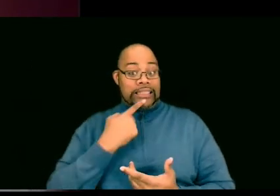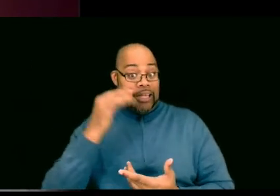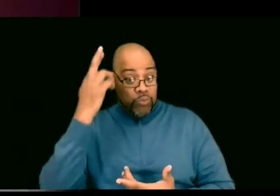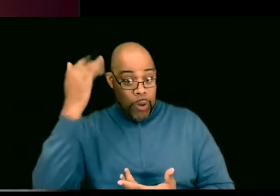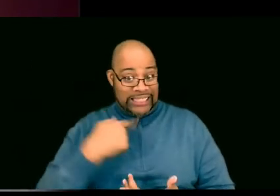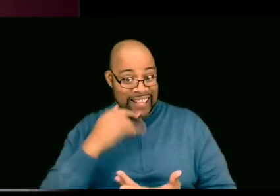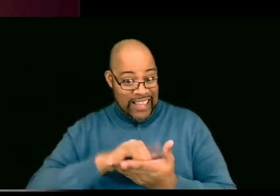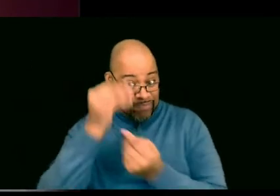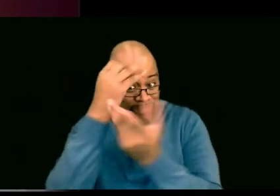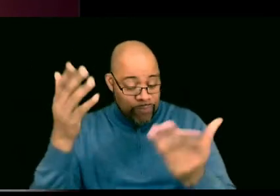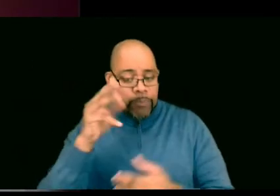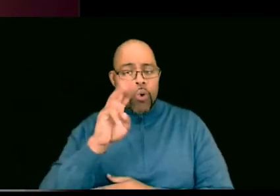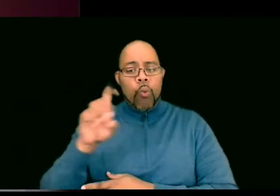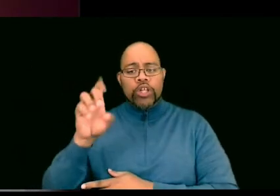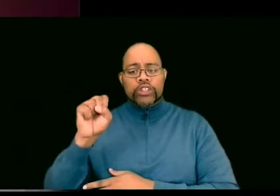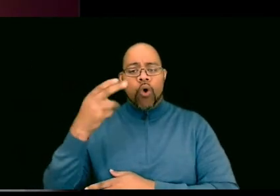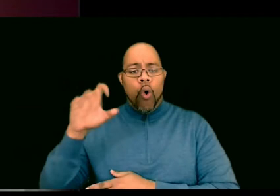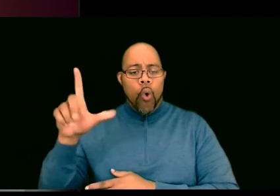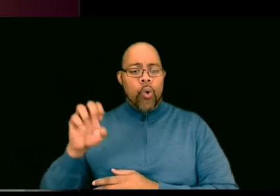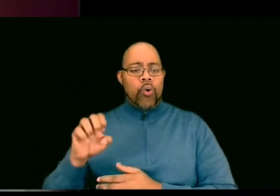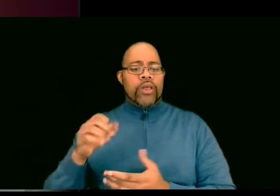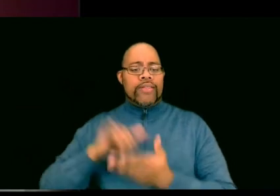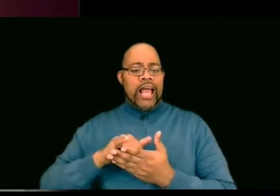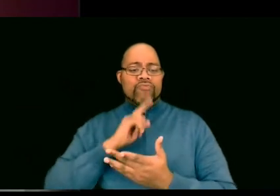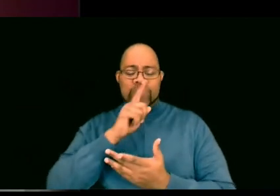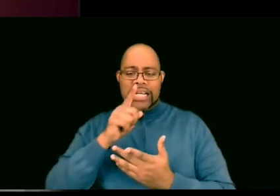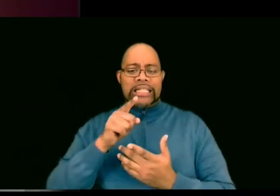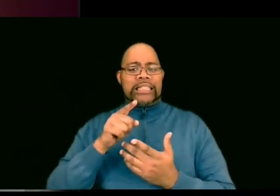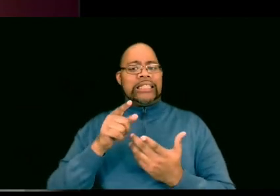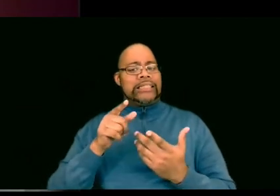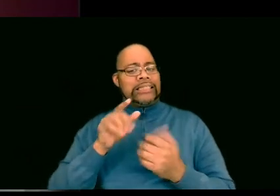that because Woods Hole was trying for me.